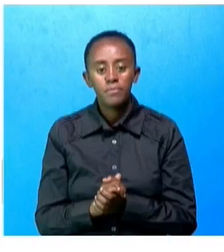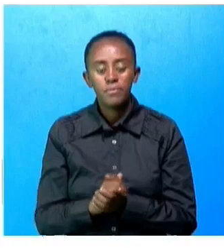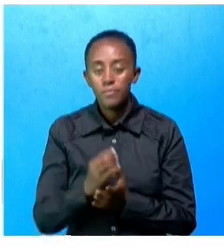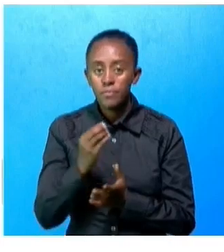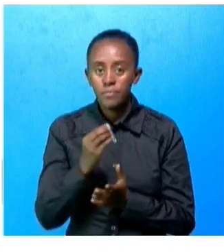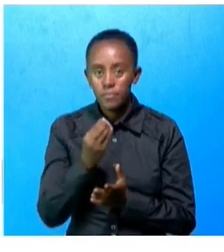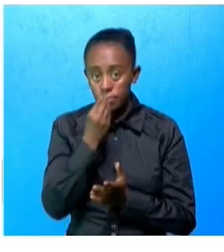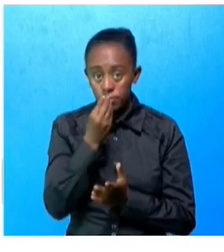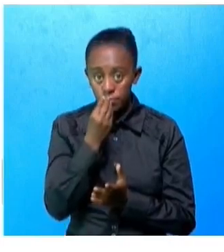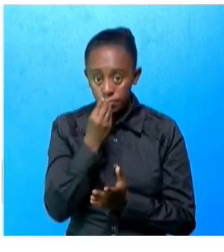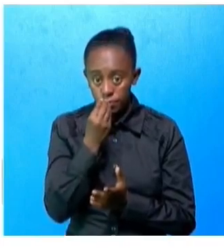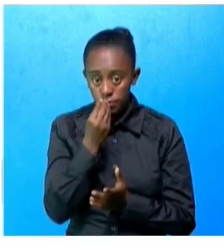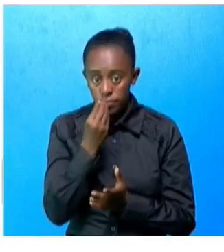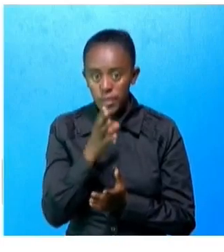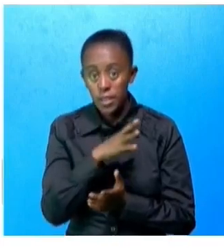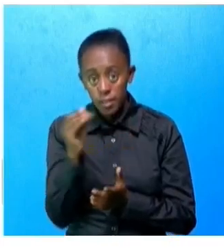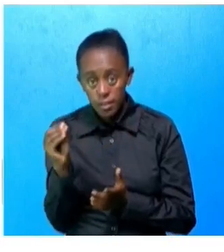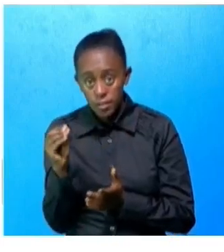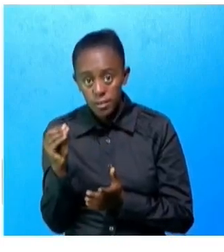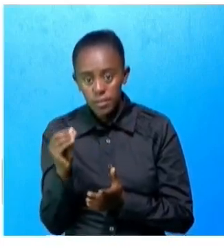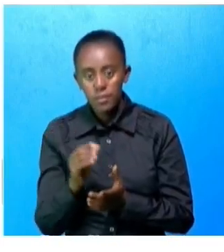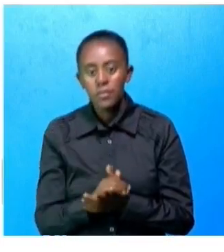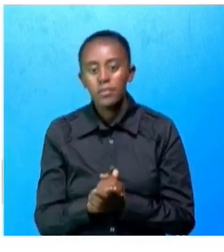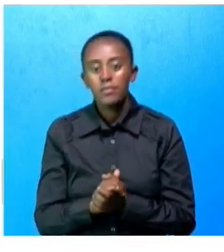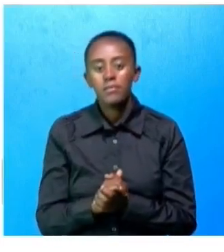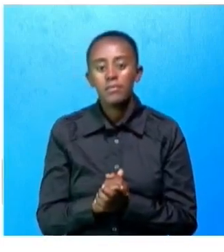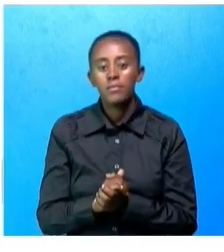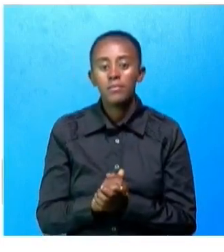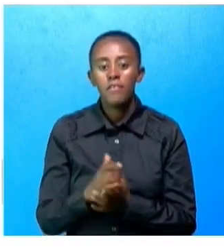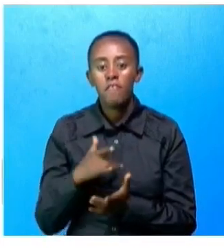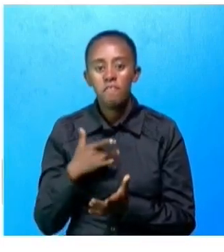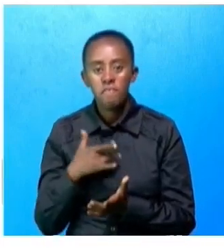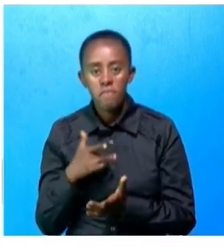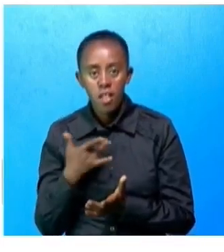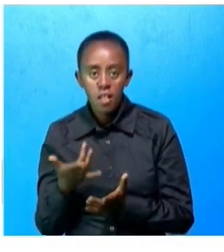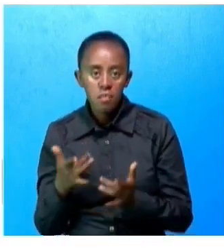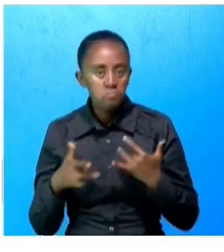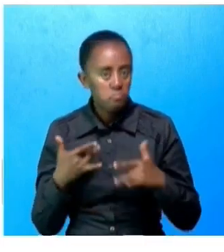Eat, and then fear.